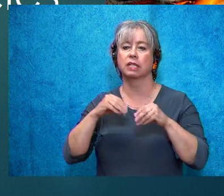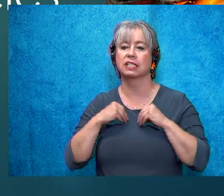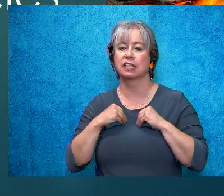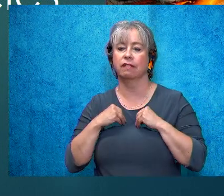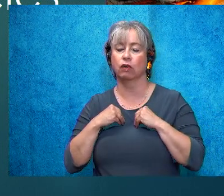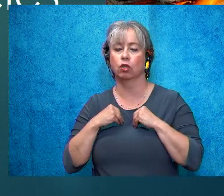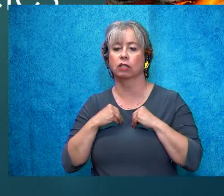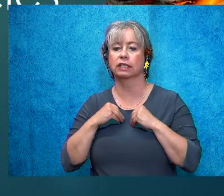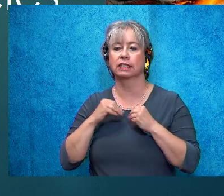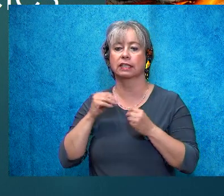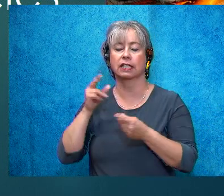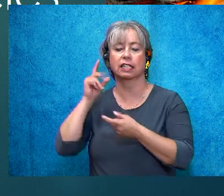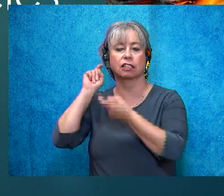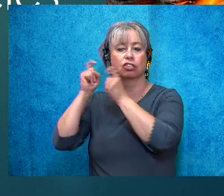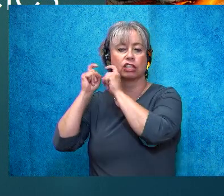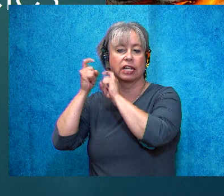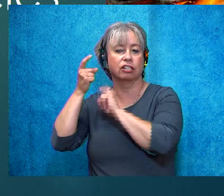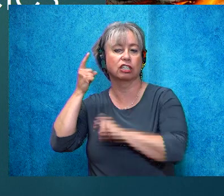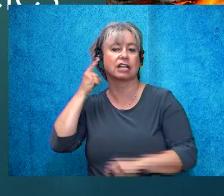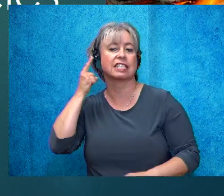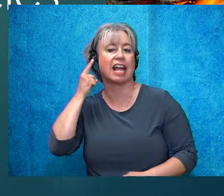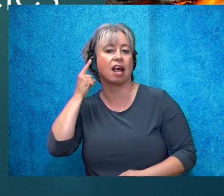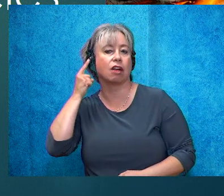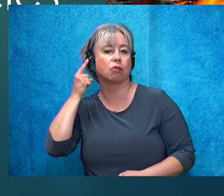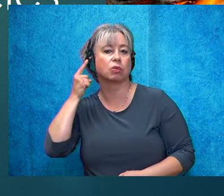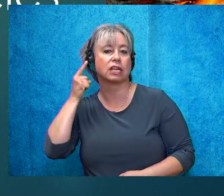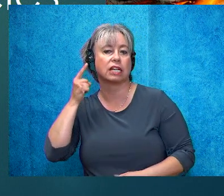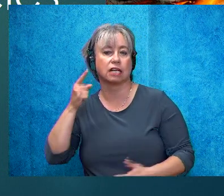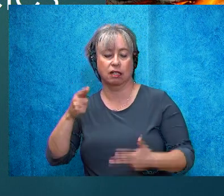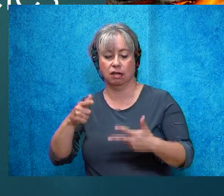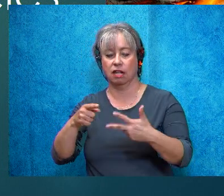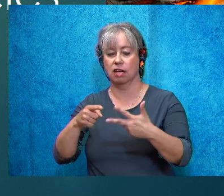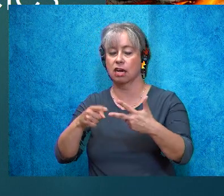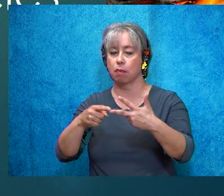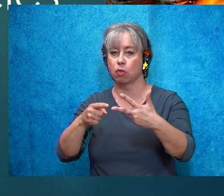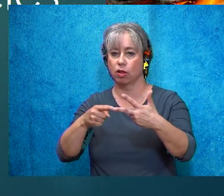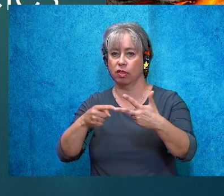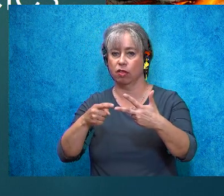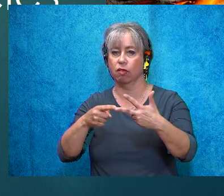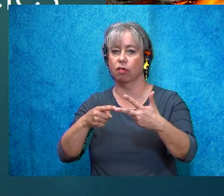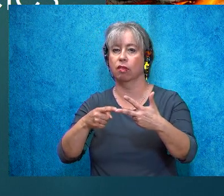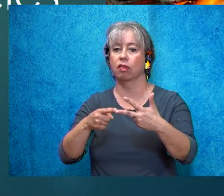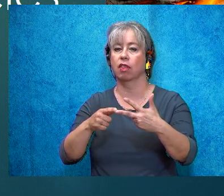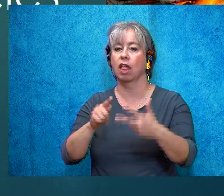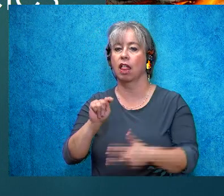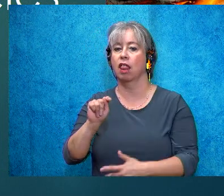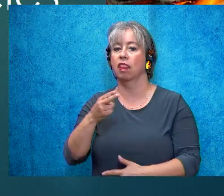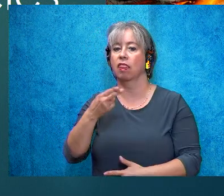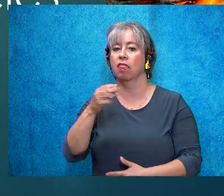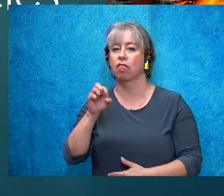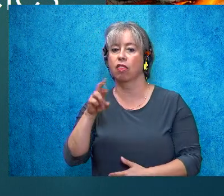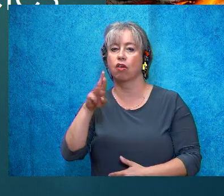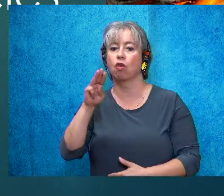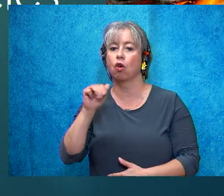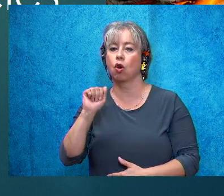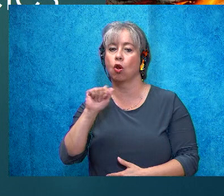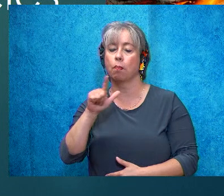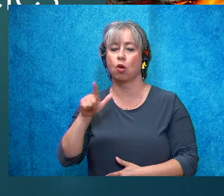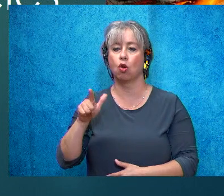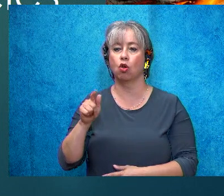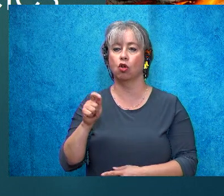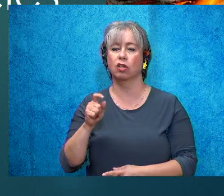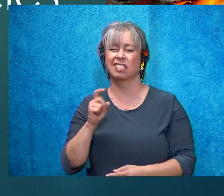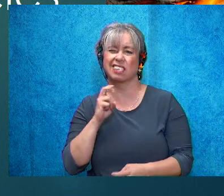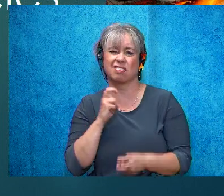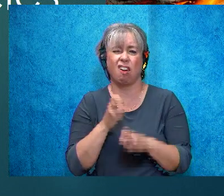sound. Number 3, thermal energy. Thermal energy is tricky. Thermal energy actually